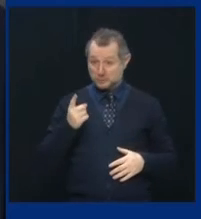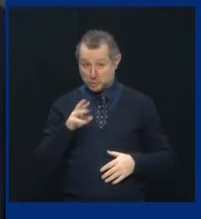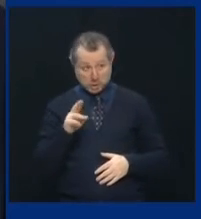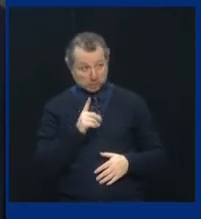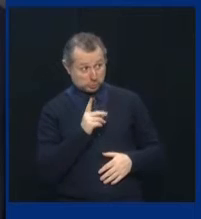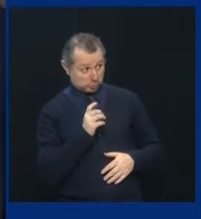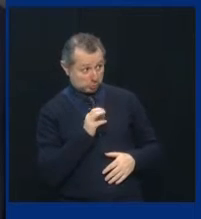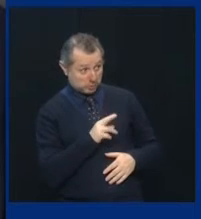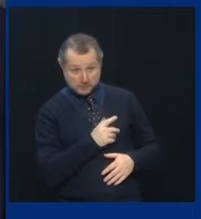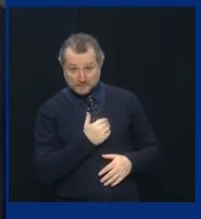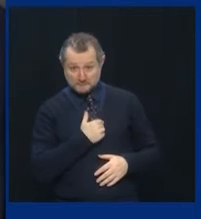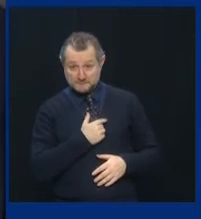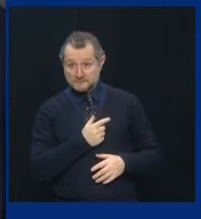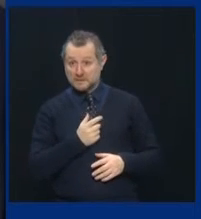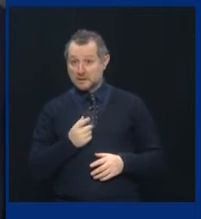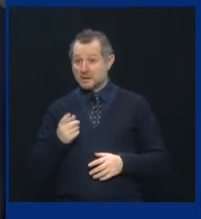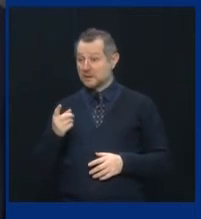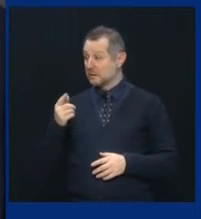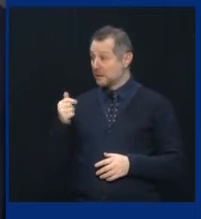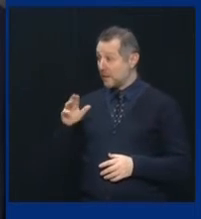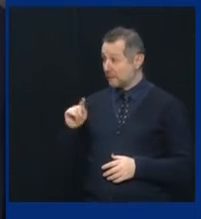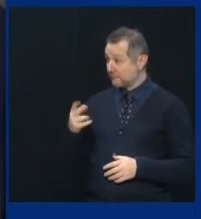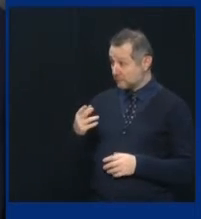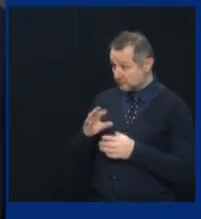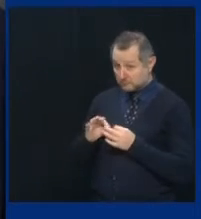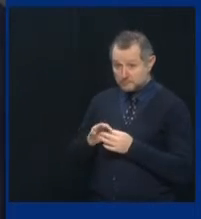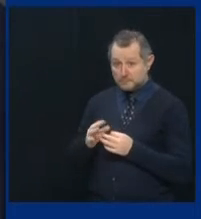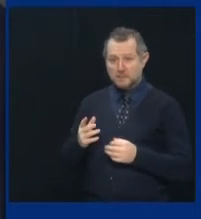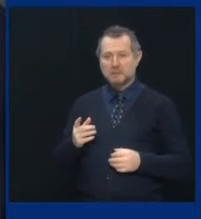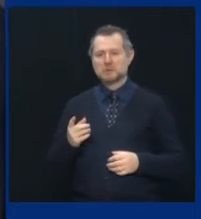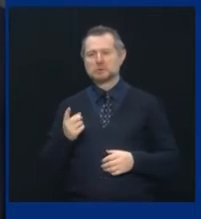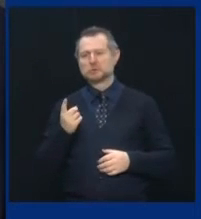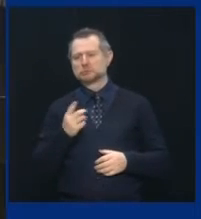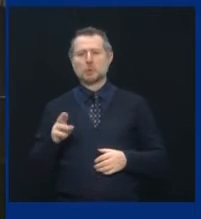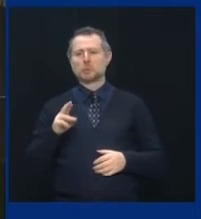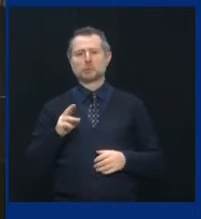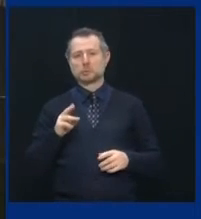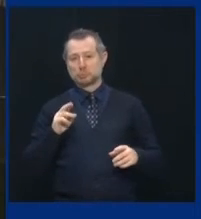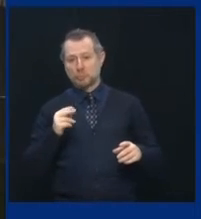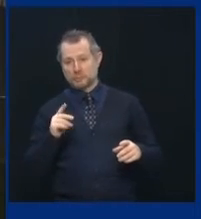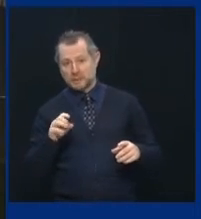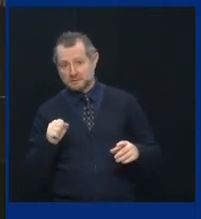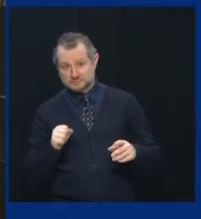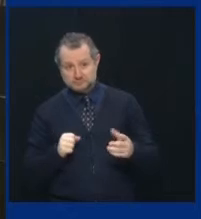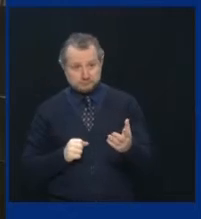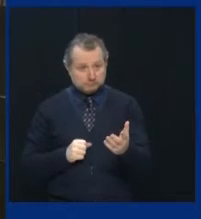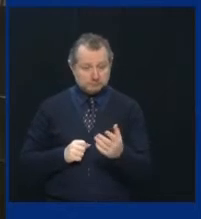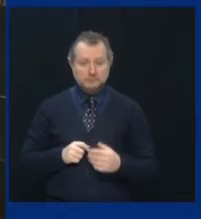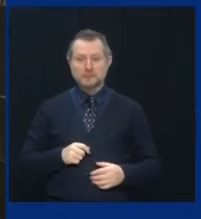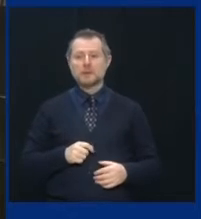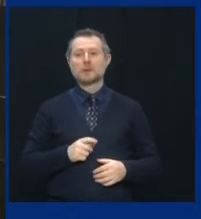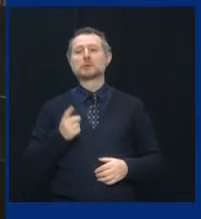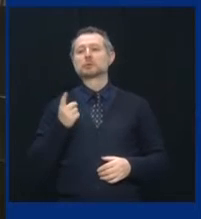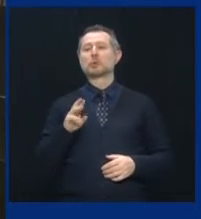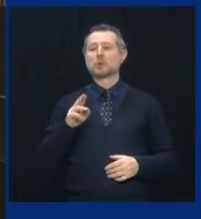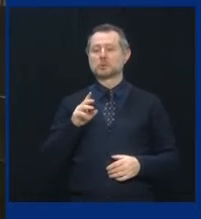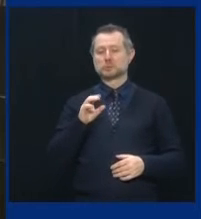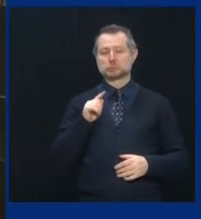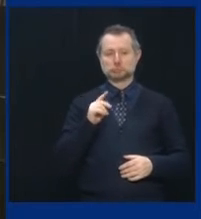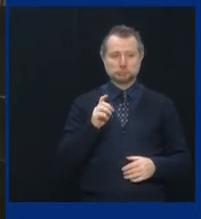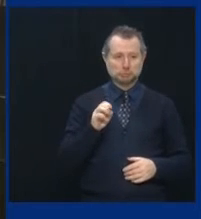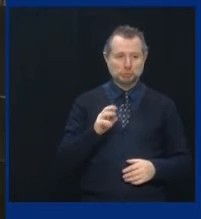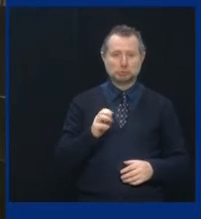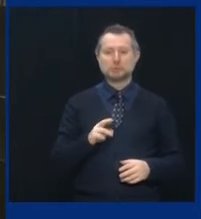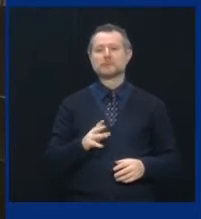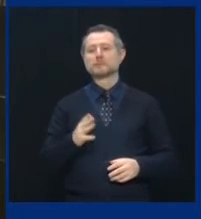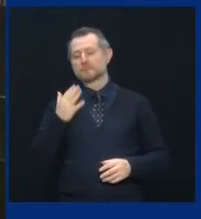Gareth, we'll call him Dr. Rhodes. Dr. Rhodes, if he knows anything beyond that. Thank you, Governor. And as the Governor